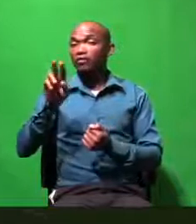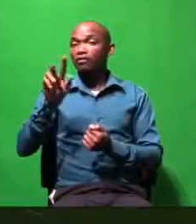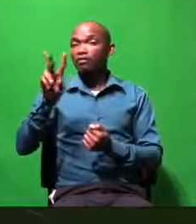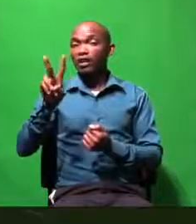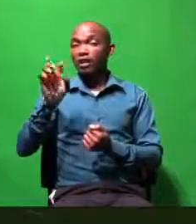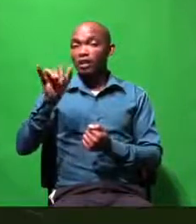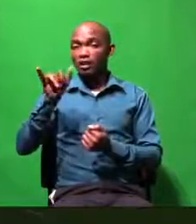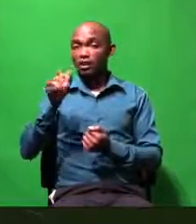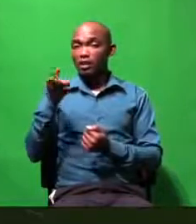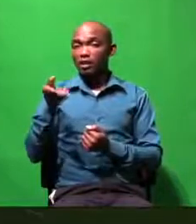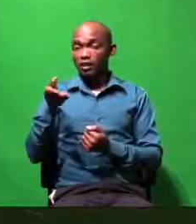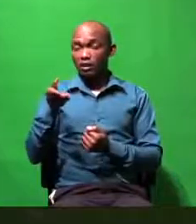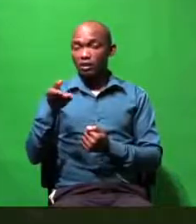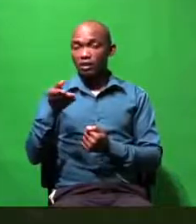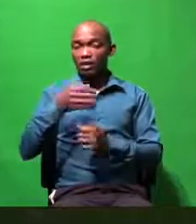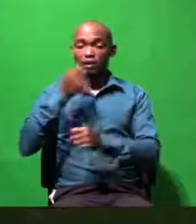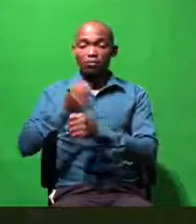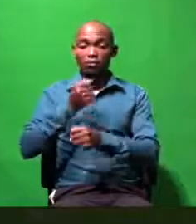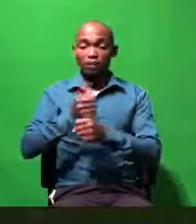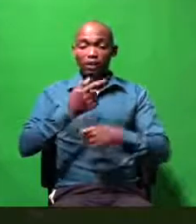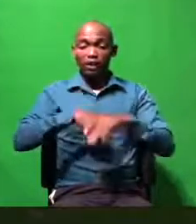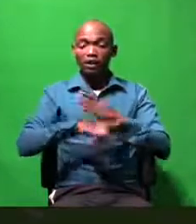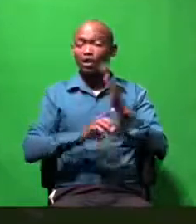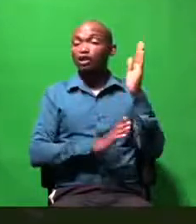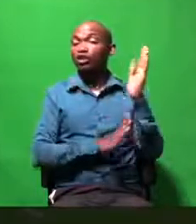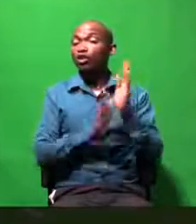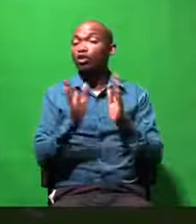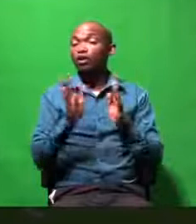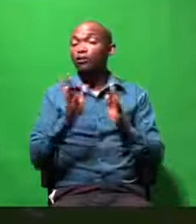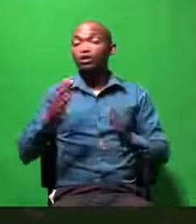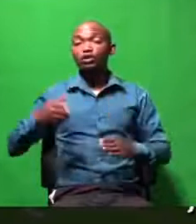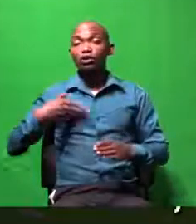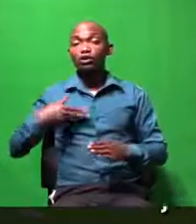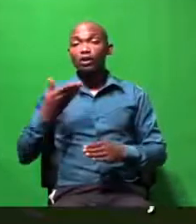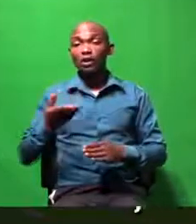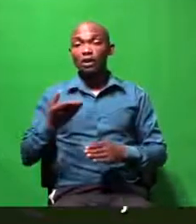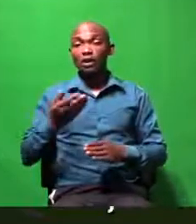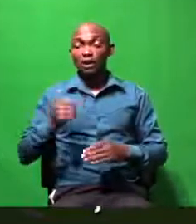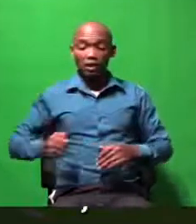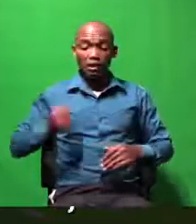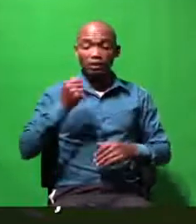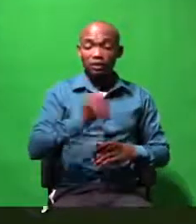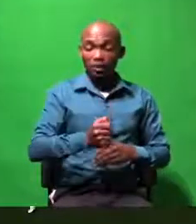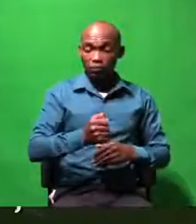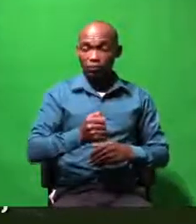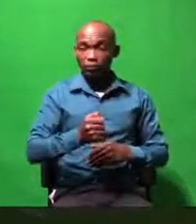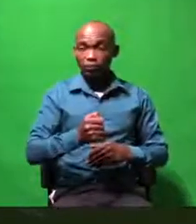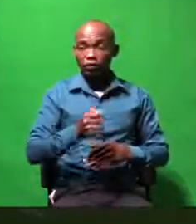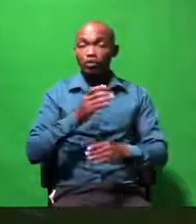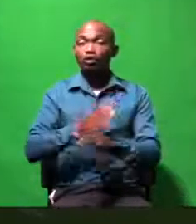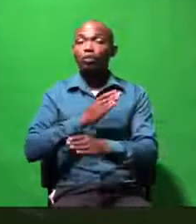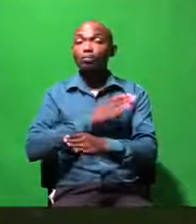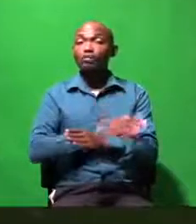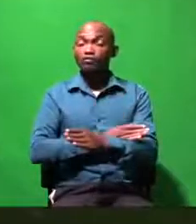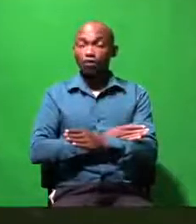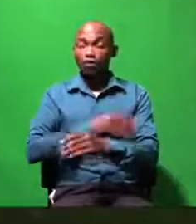practical work, as you can say, is learning in a practical geography. So we need the step. Before doing this activity, what